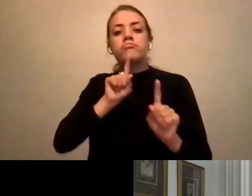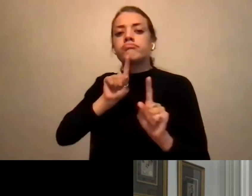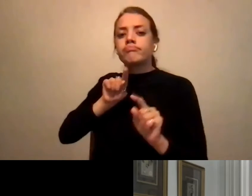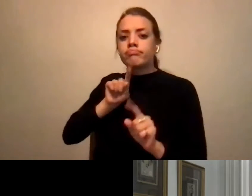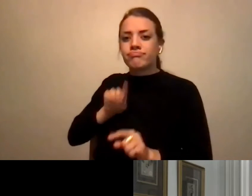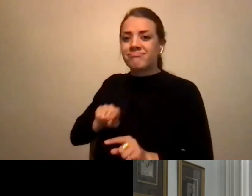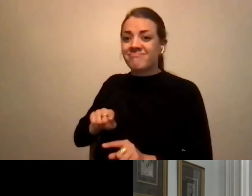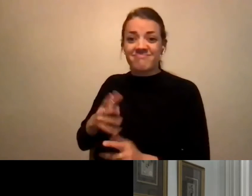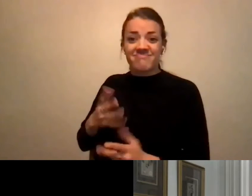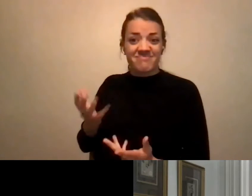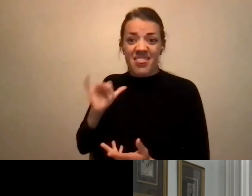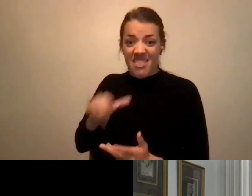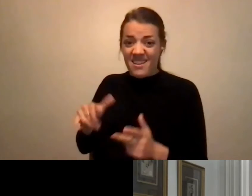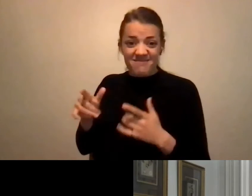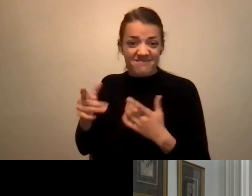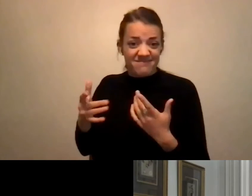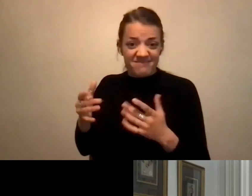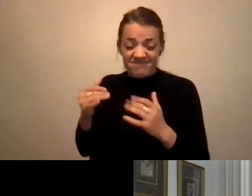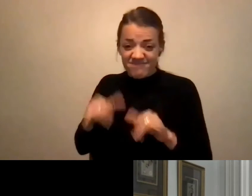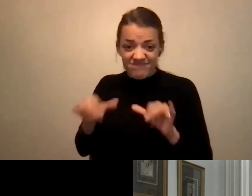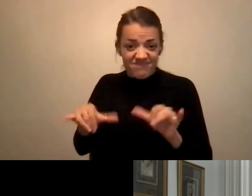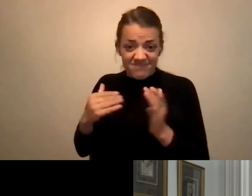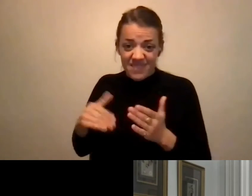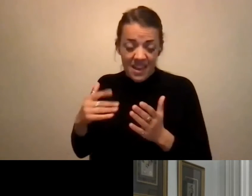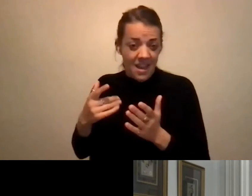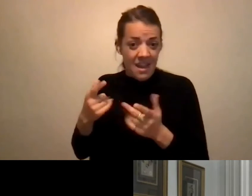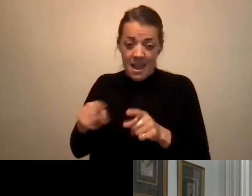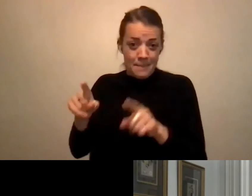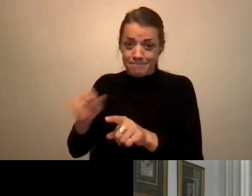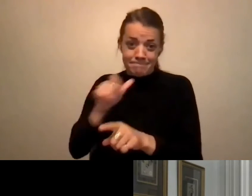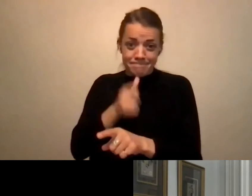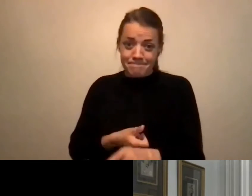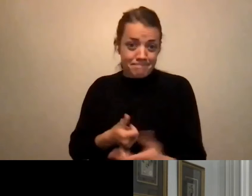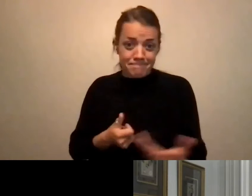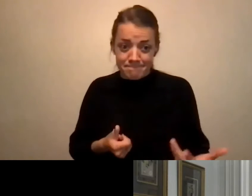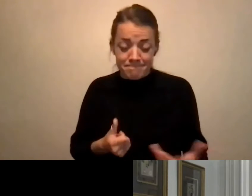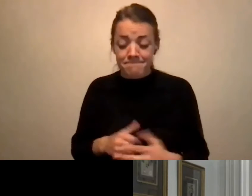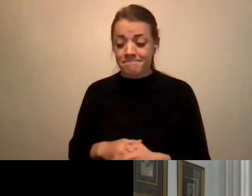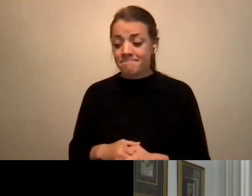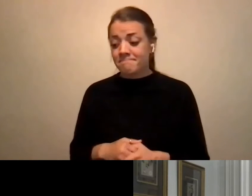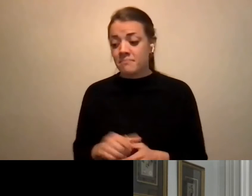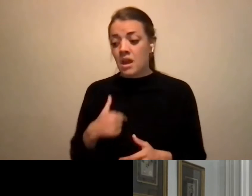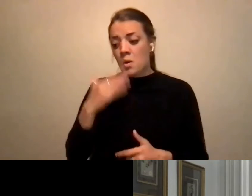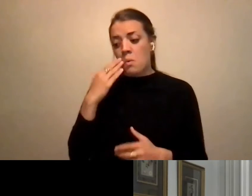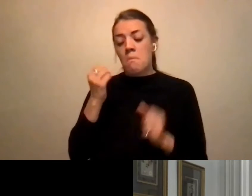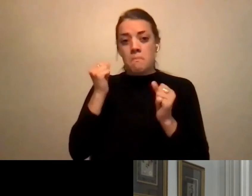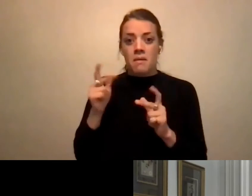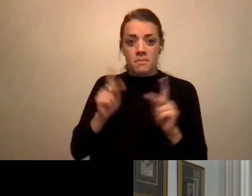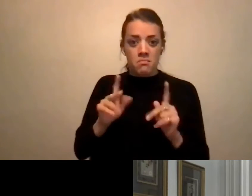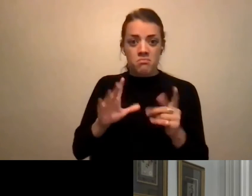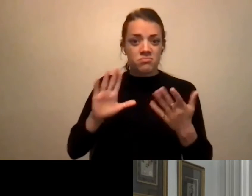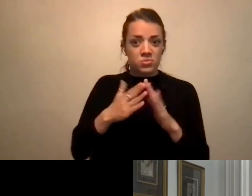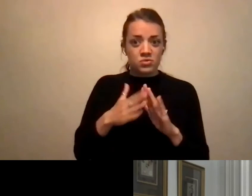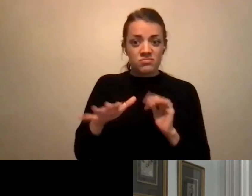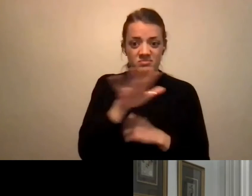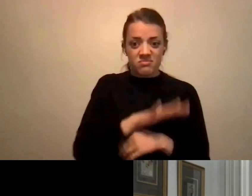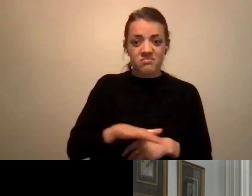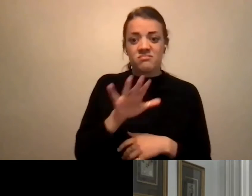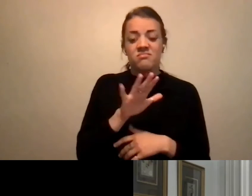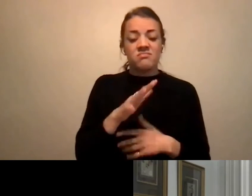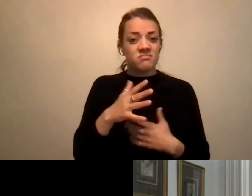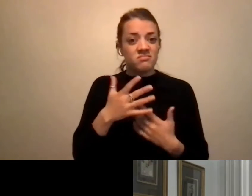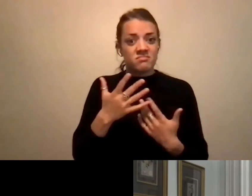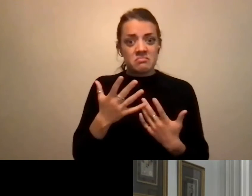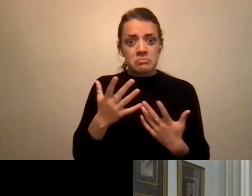always the case. There's a lot of people I know, again, around the community a lot. So there's a lot of questions around monkeypox,